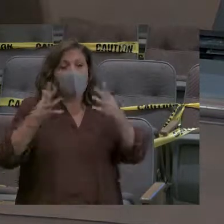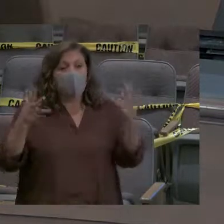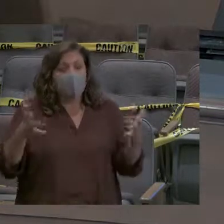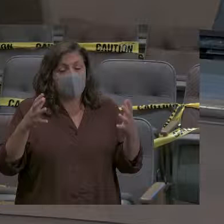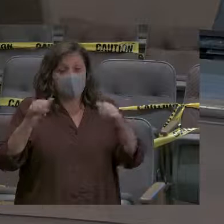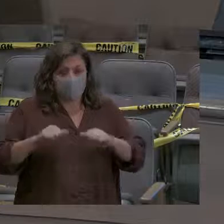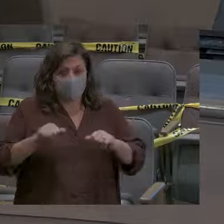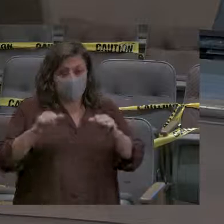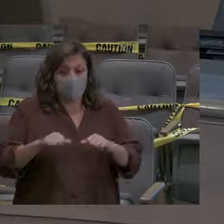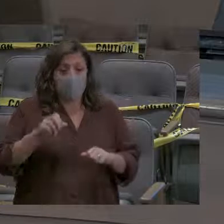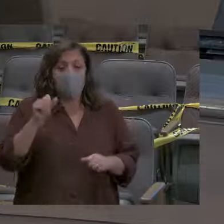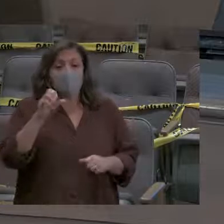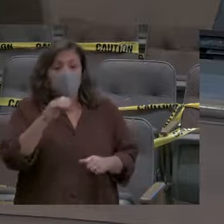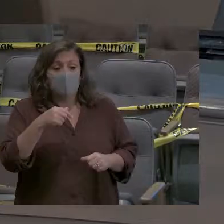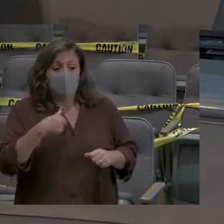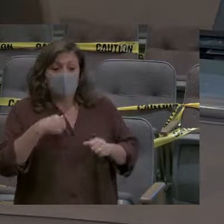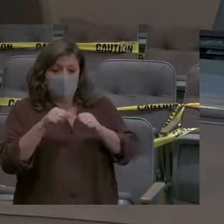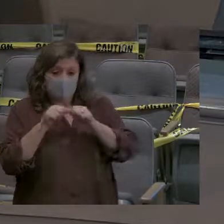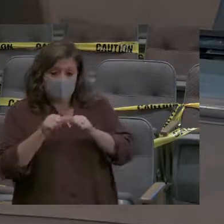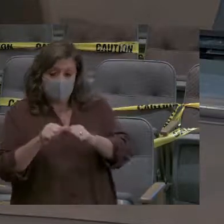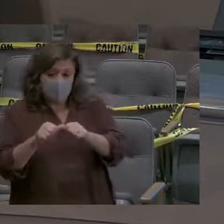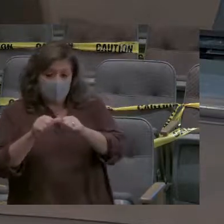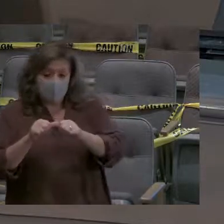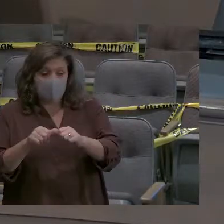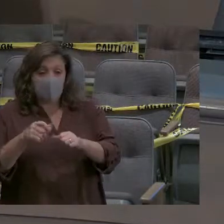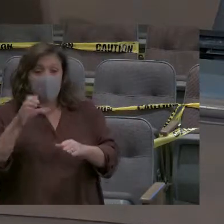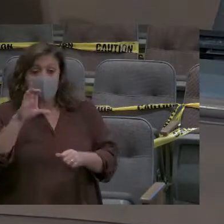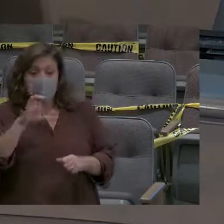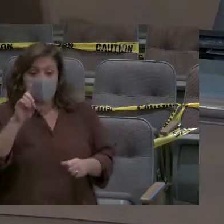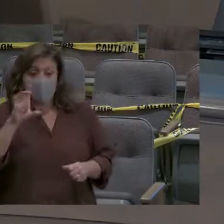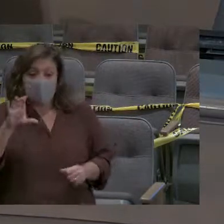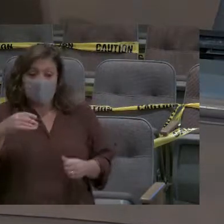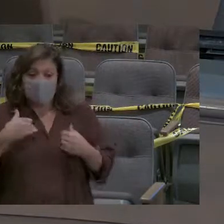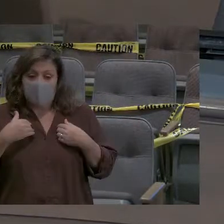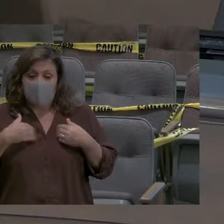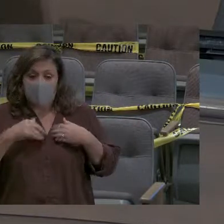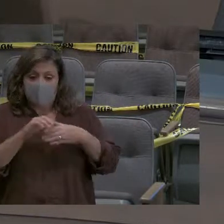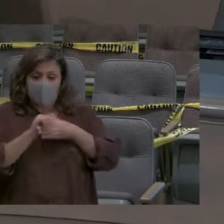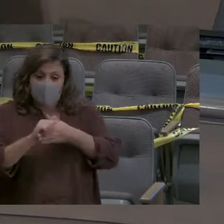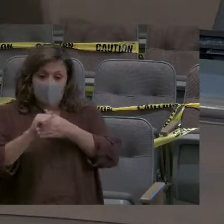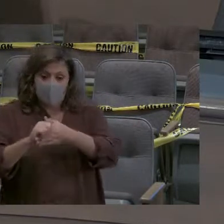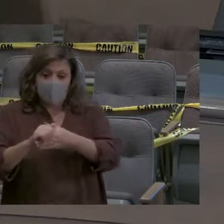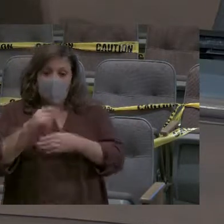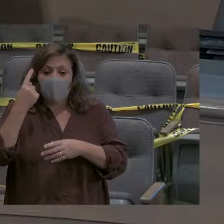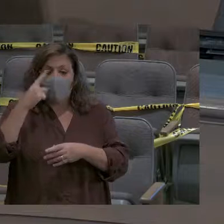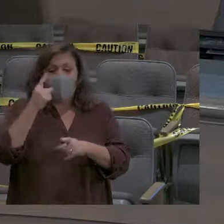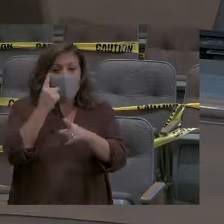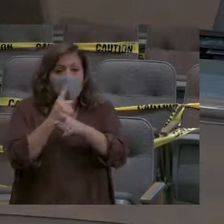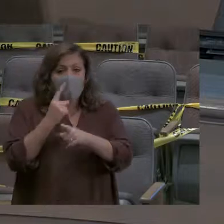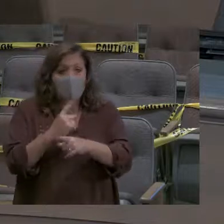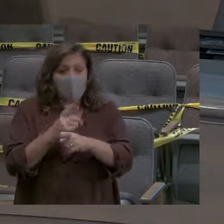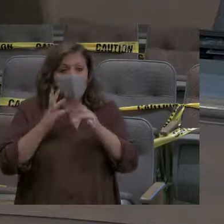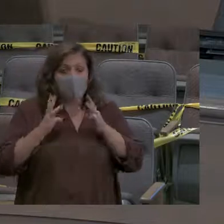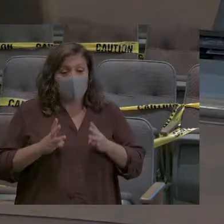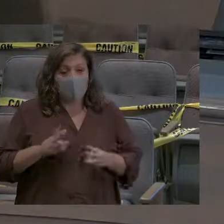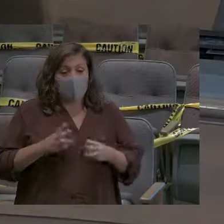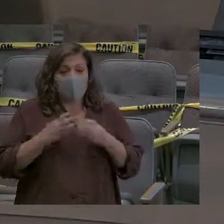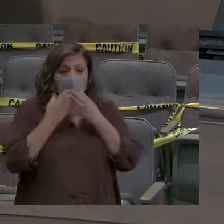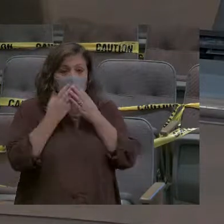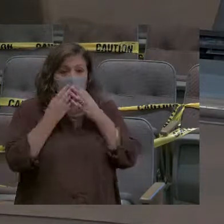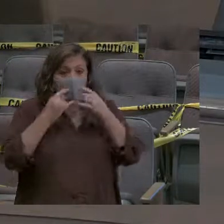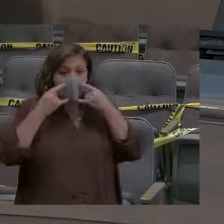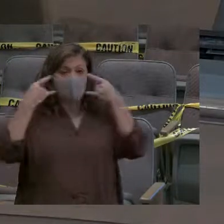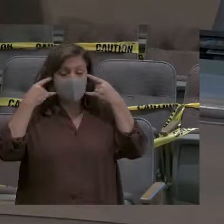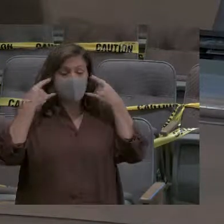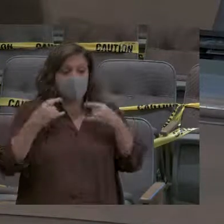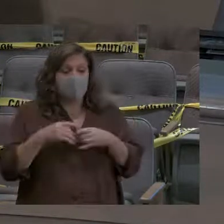So as we move forward, the CDC has a guideline out now recommending the proper use of masks. We see a lot of people around